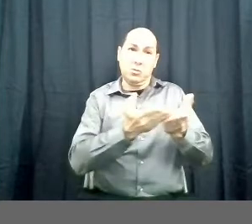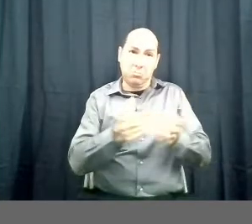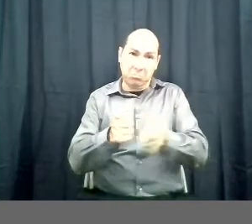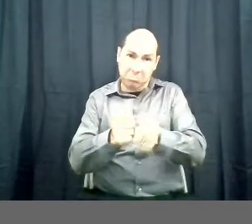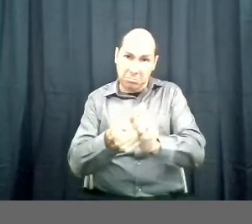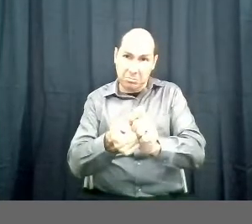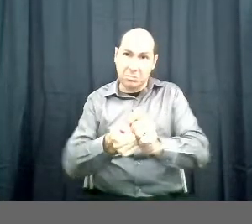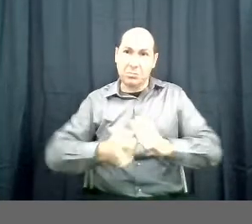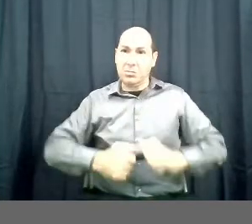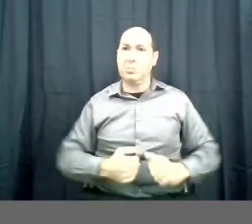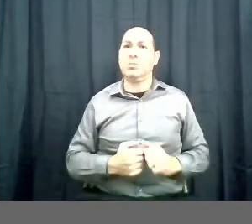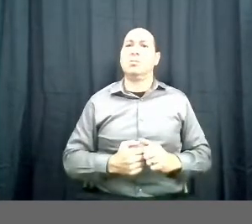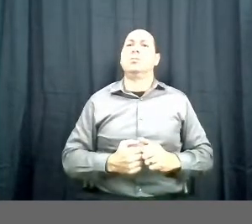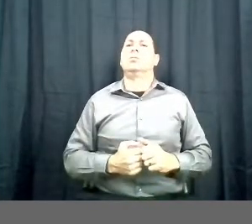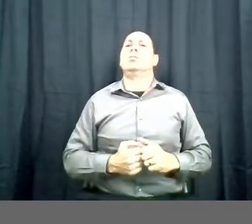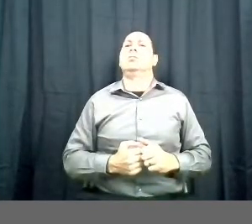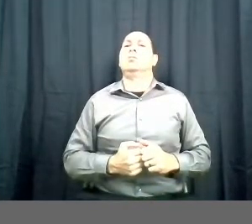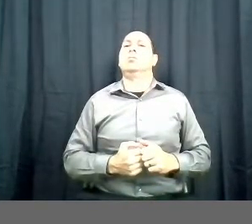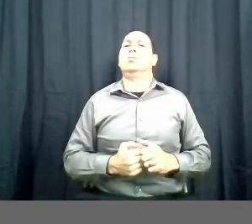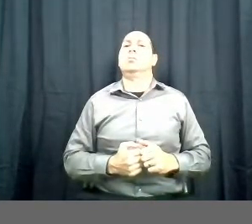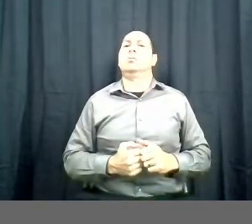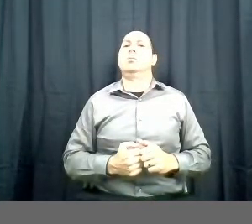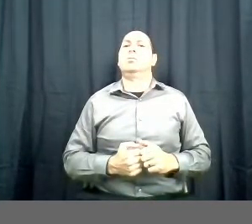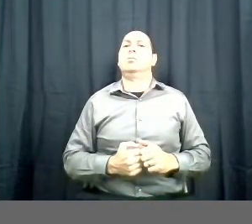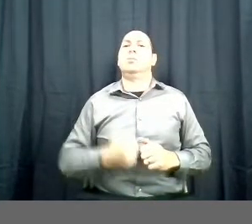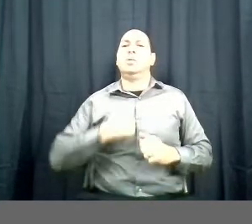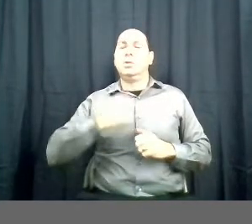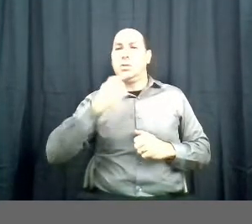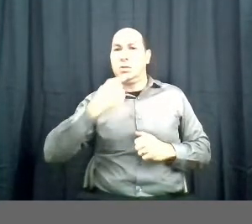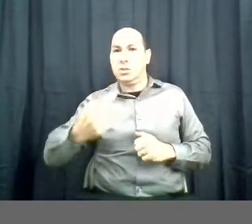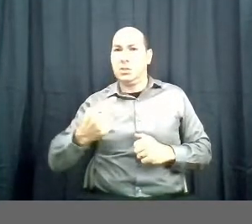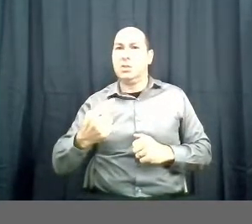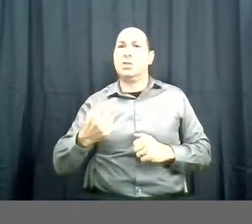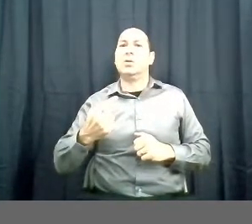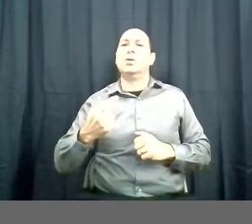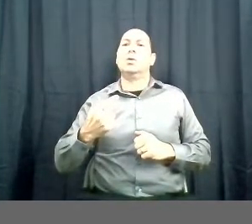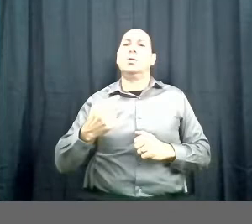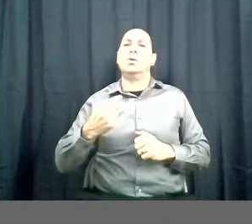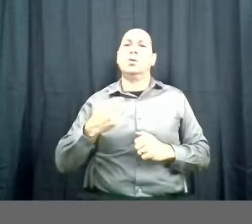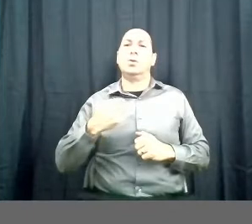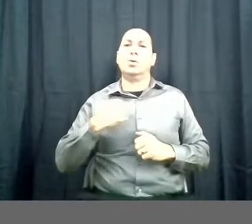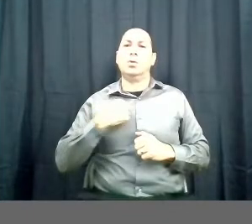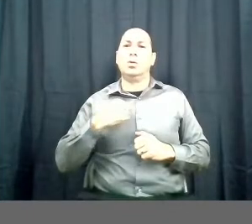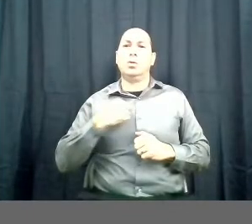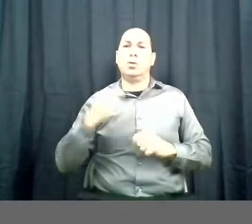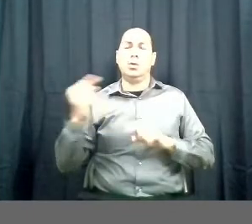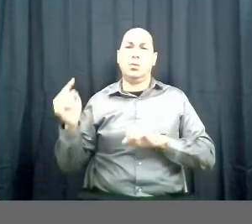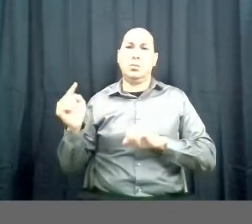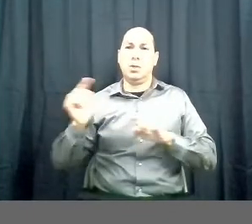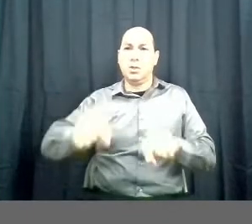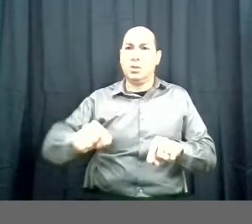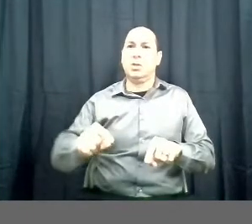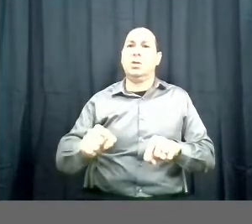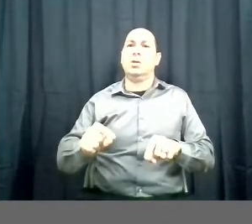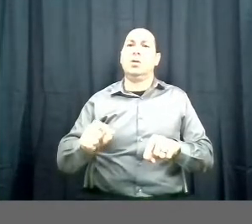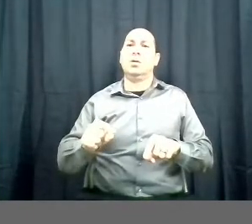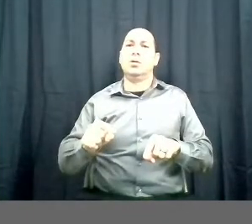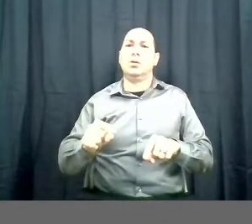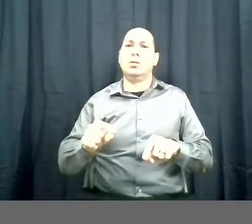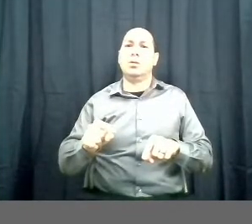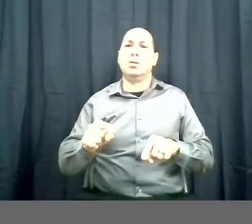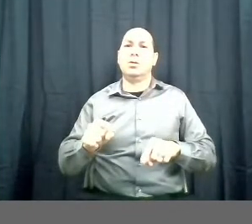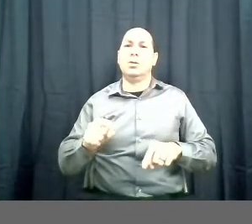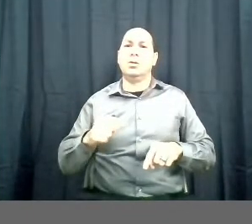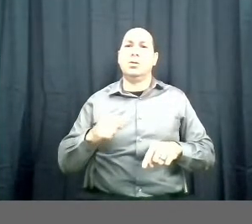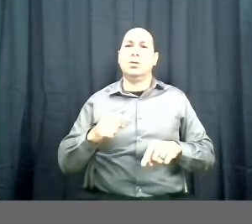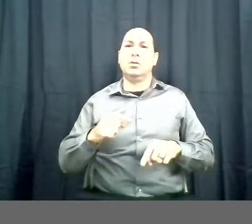I'll just say, I'll let other people speak, but I've come into this meeting with the view I will not vote in favor of